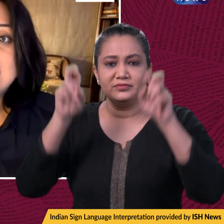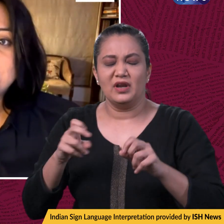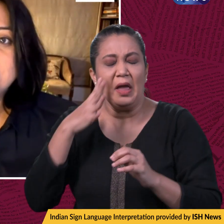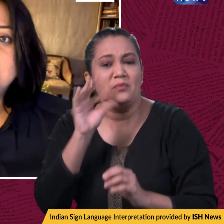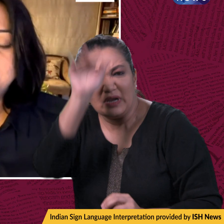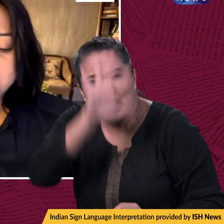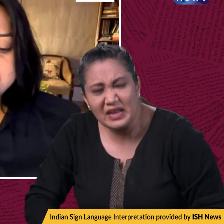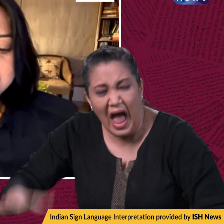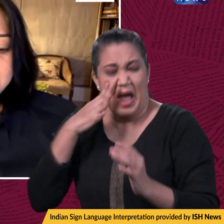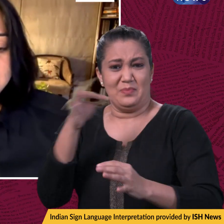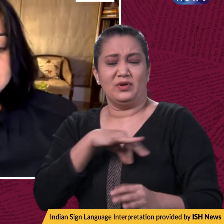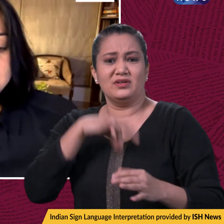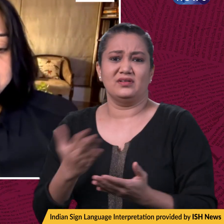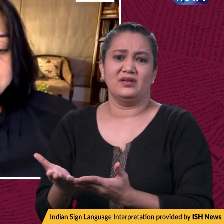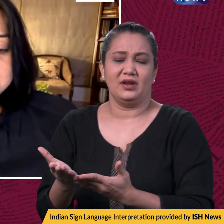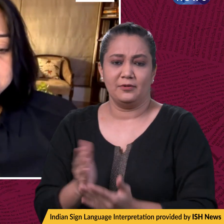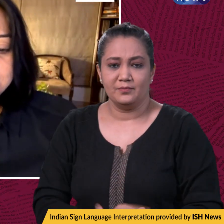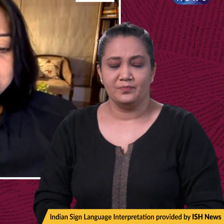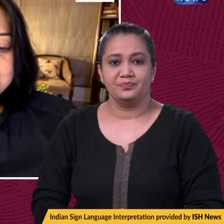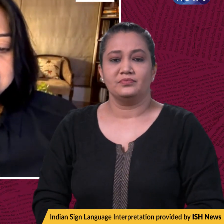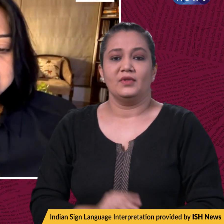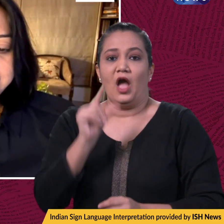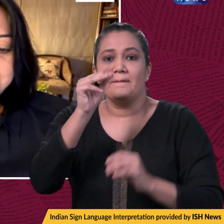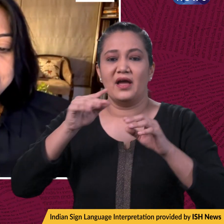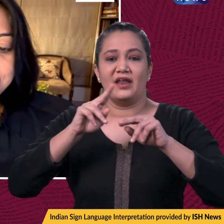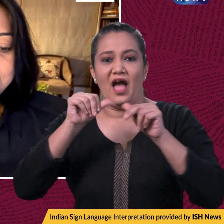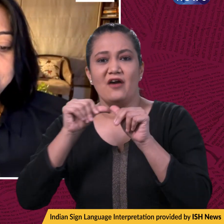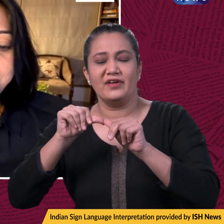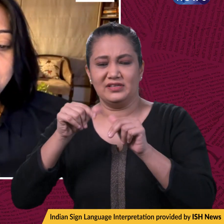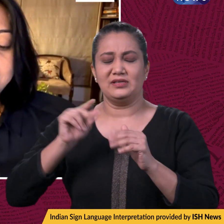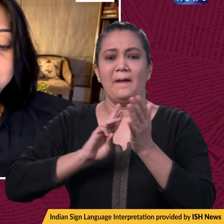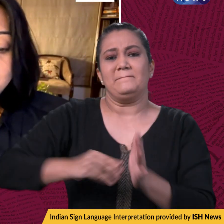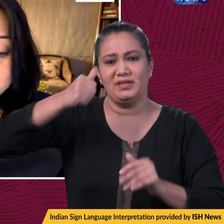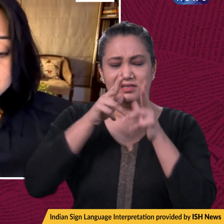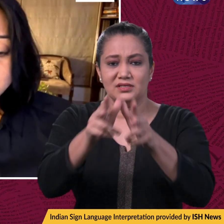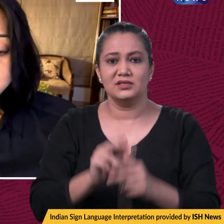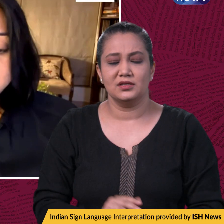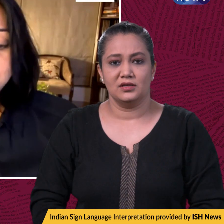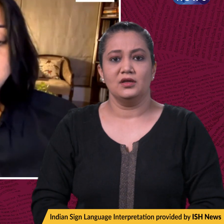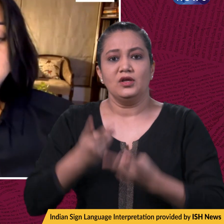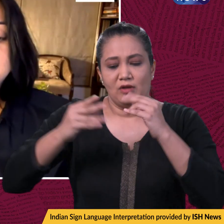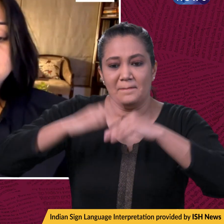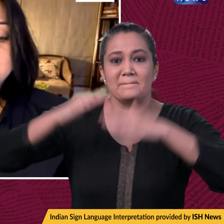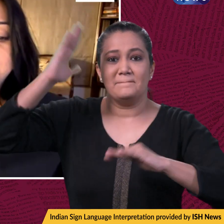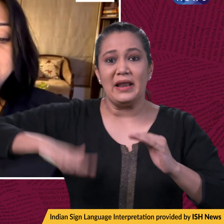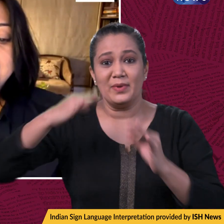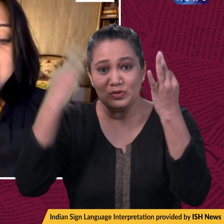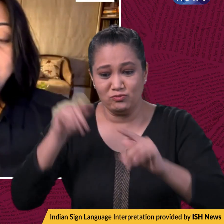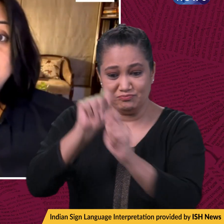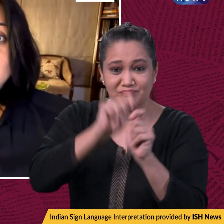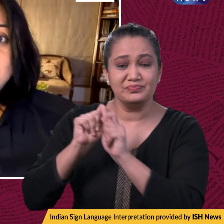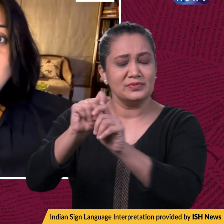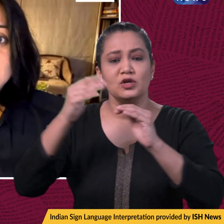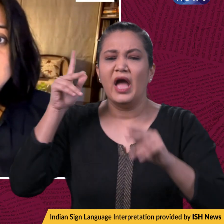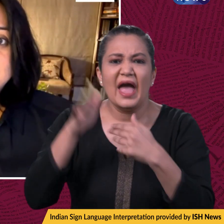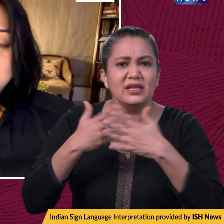"of national importance." The Urban Affairs Ministry, in its affidavit, assured the Supreme Court that the project to build a new Parliament building